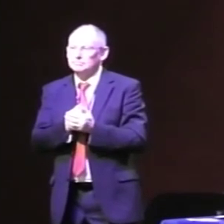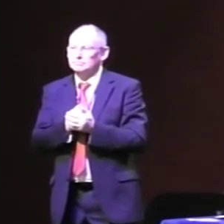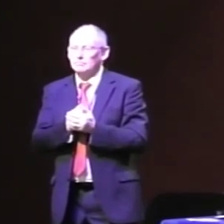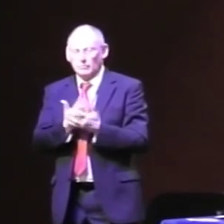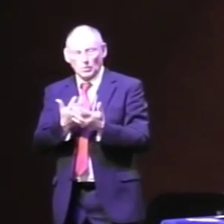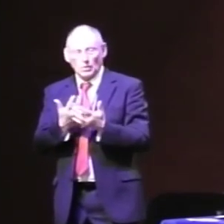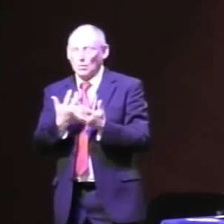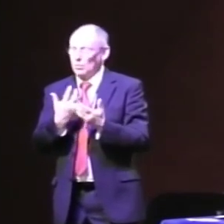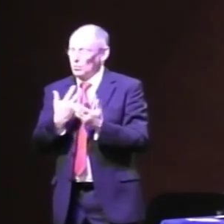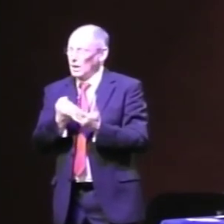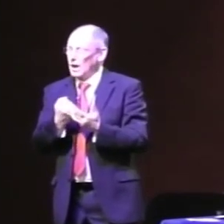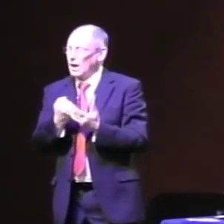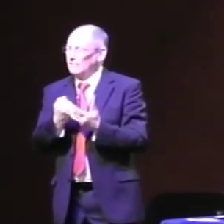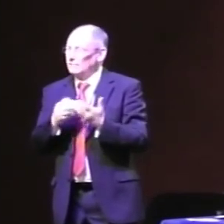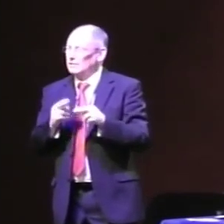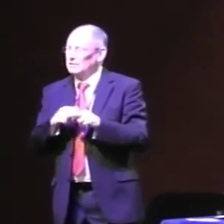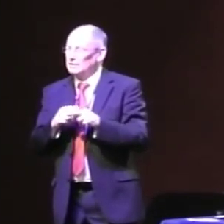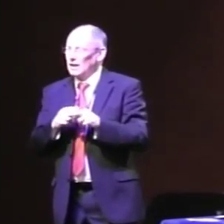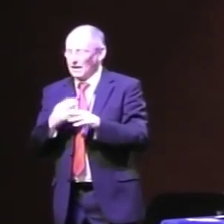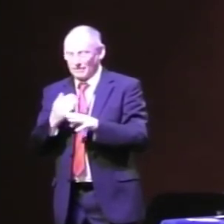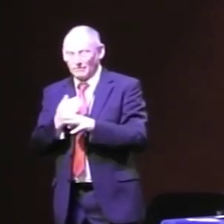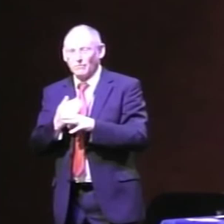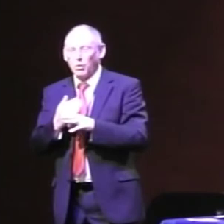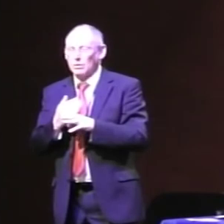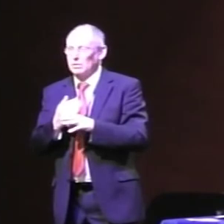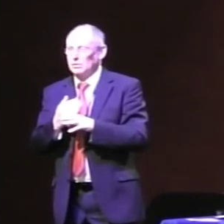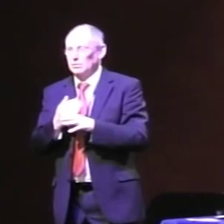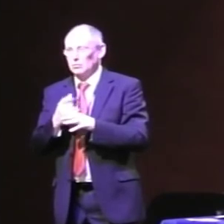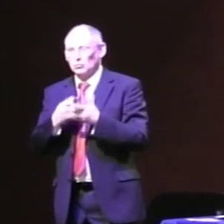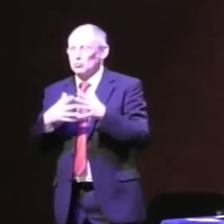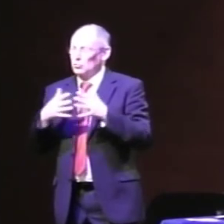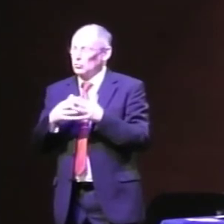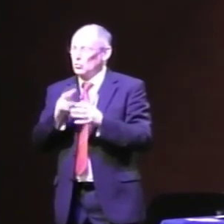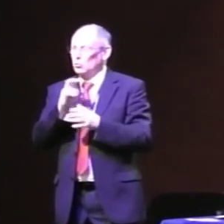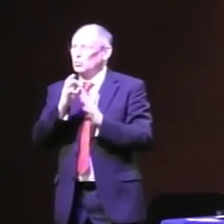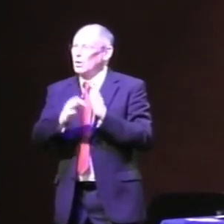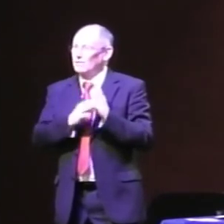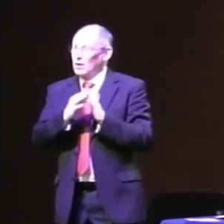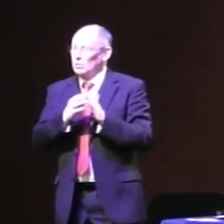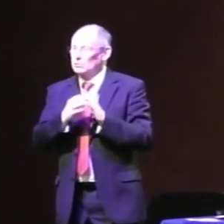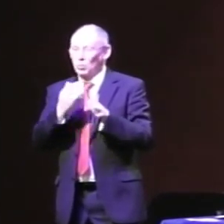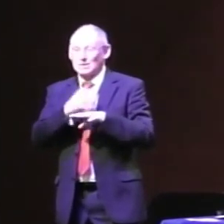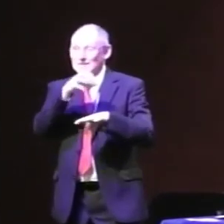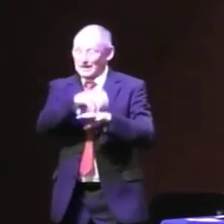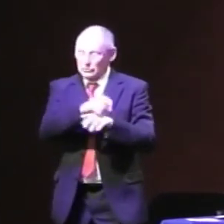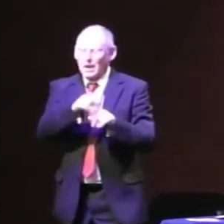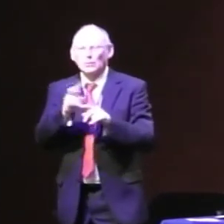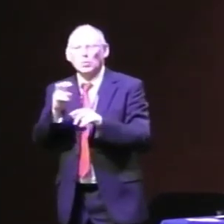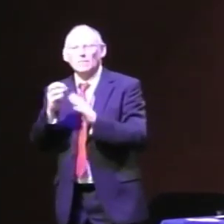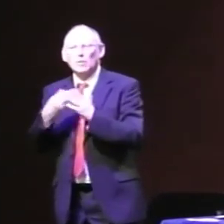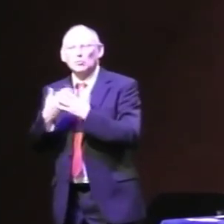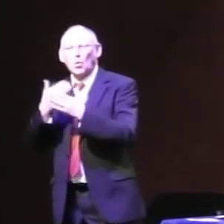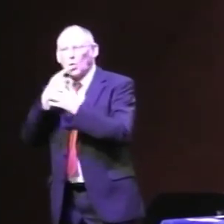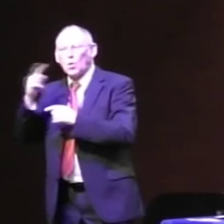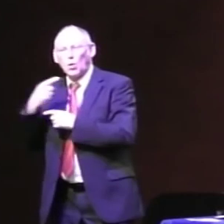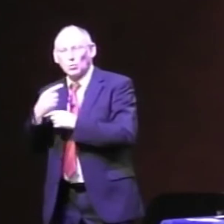We have crews who also work 12 hours on a station and then 12 hours on call. These crews can do up to